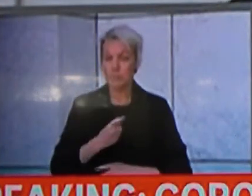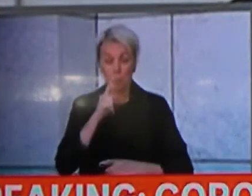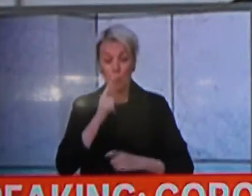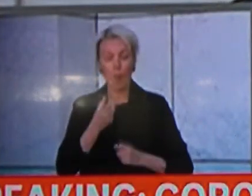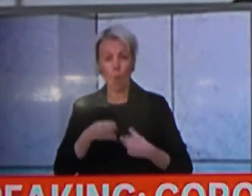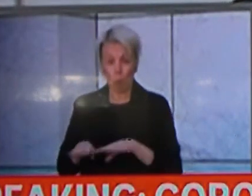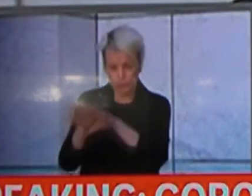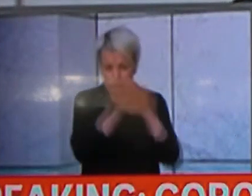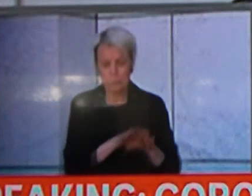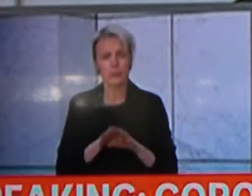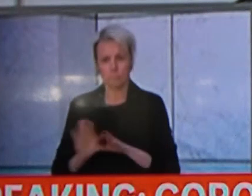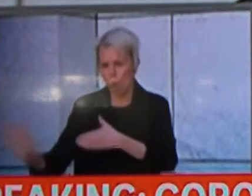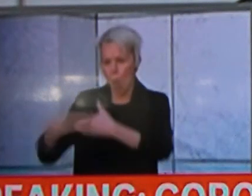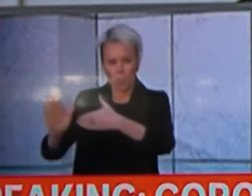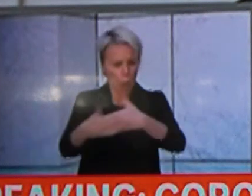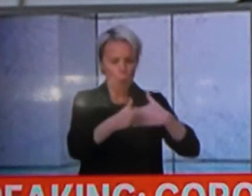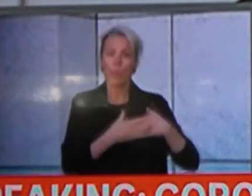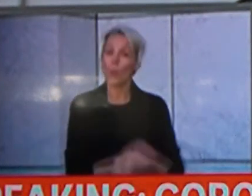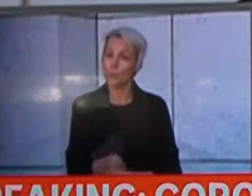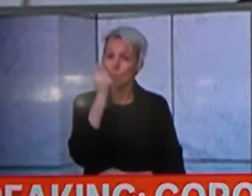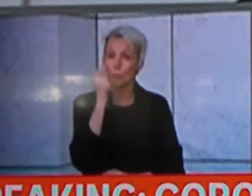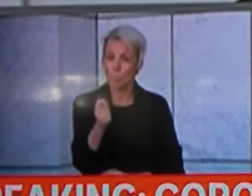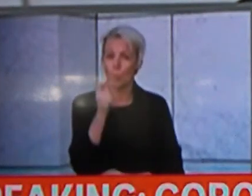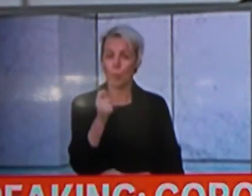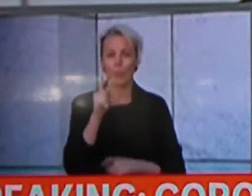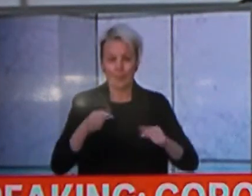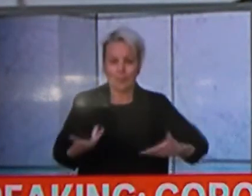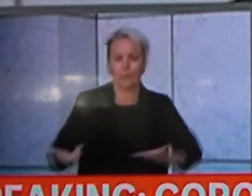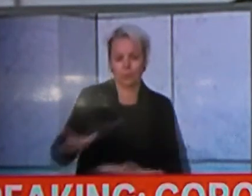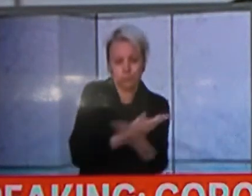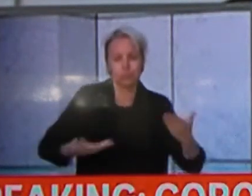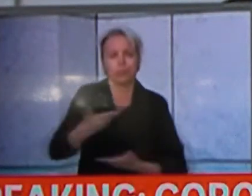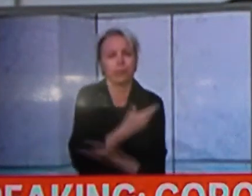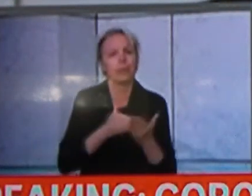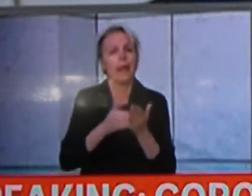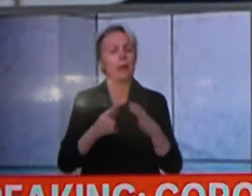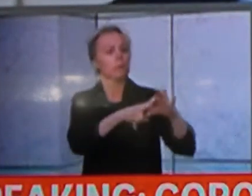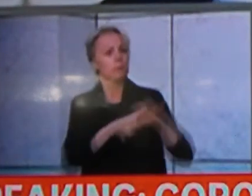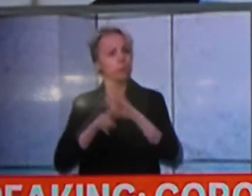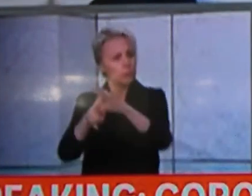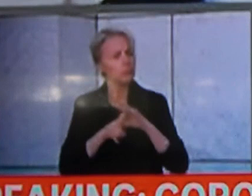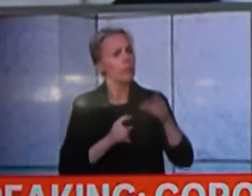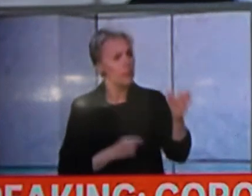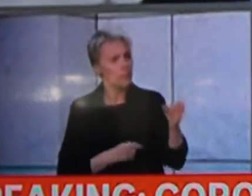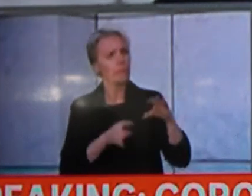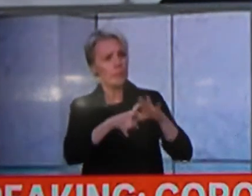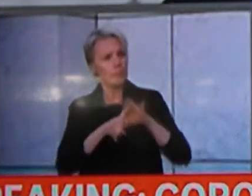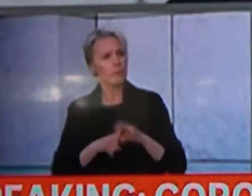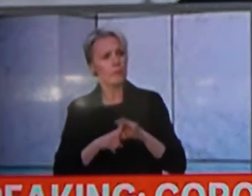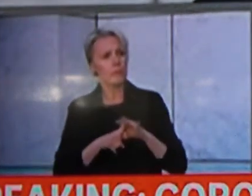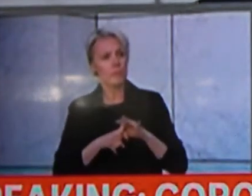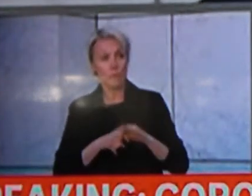possible, as considered by states and territories. We'll be considering some of those further this evening. Yeah, Greg. It's going to be in the first